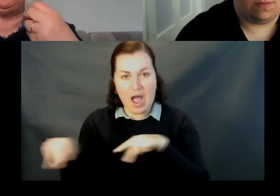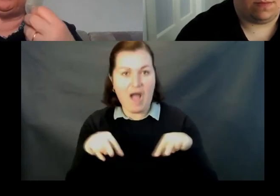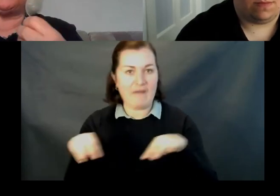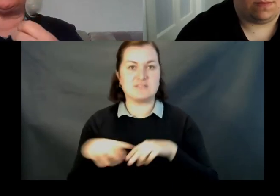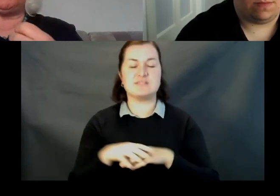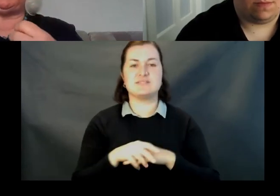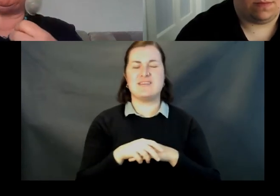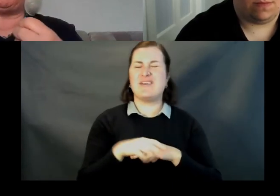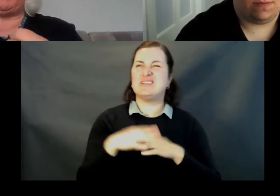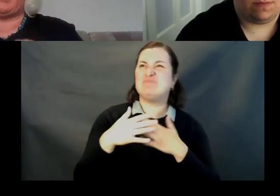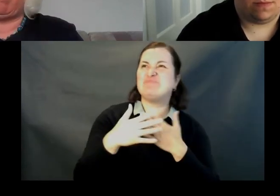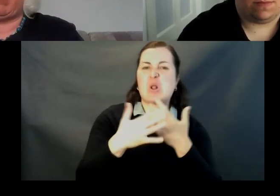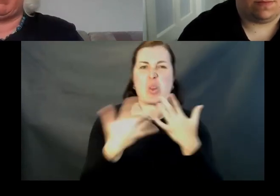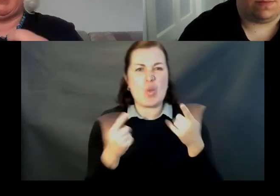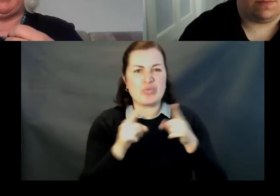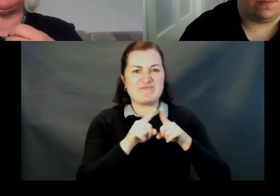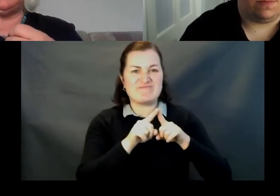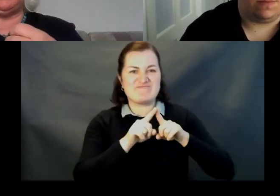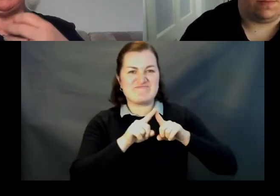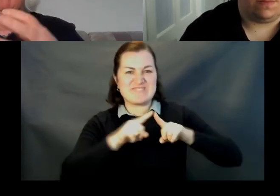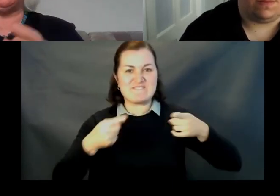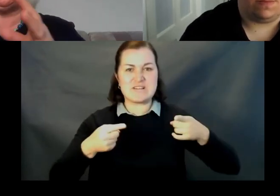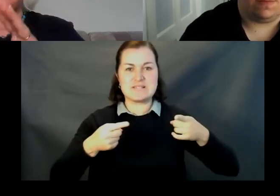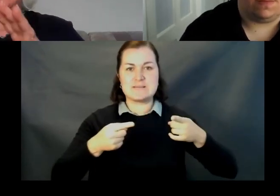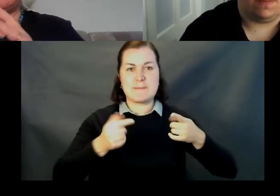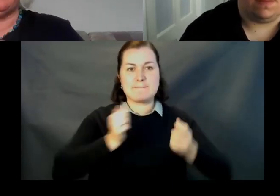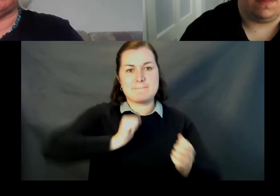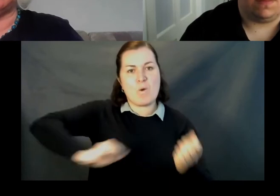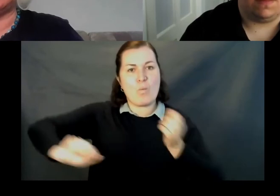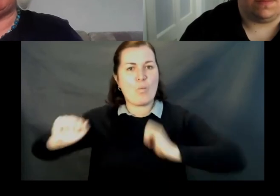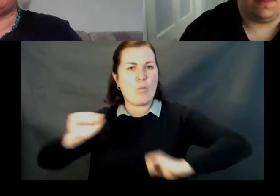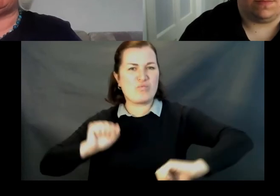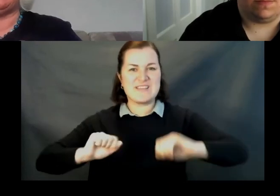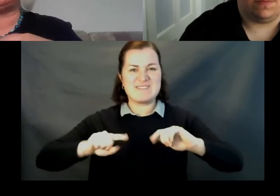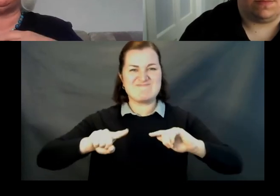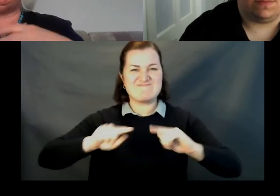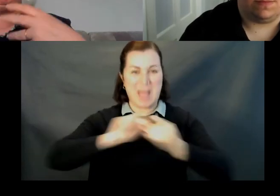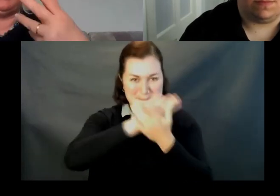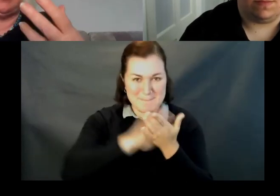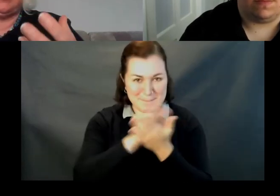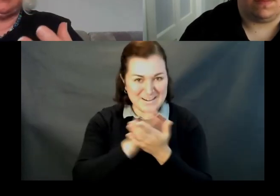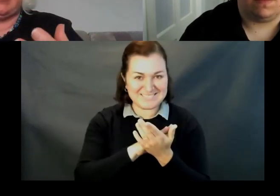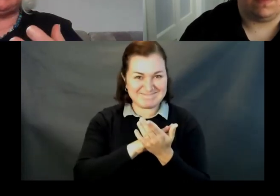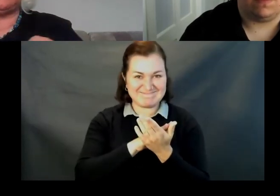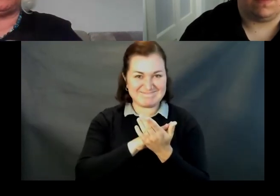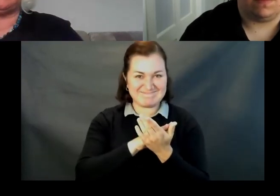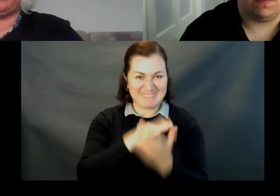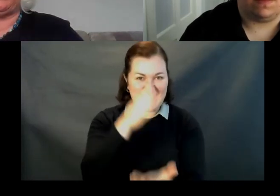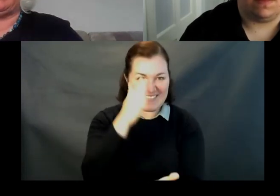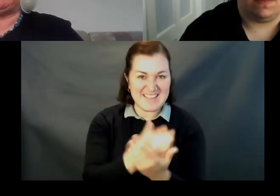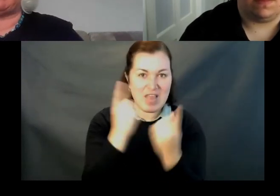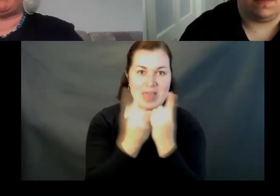different moves that are in Bharatanatyam, and they meant particular things. They meant references to deities,